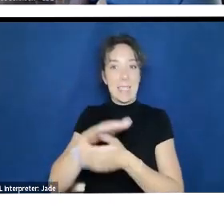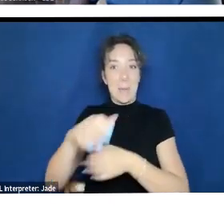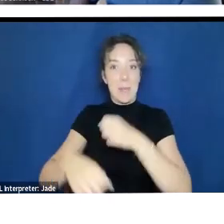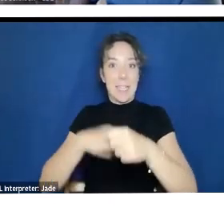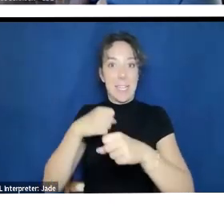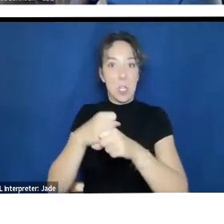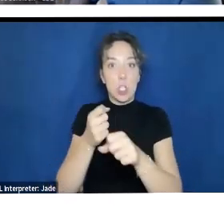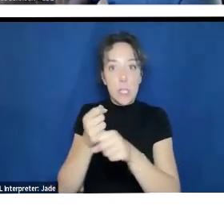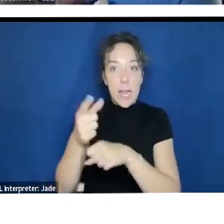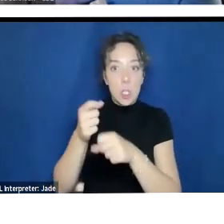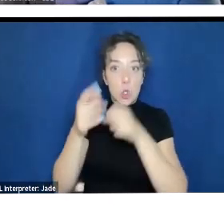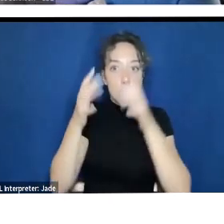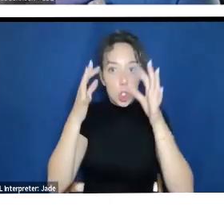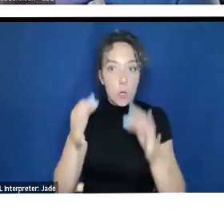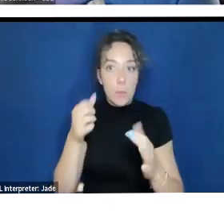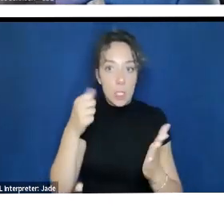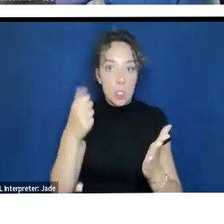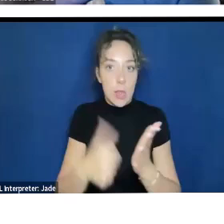determination letter.